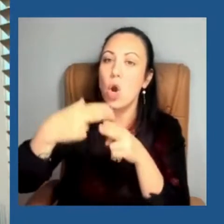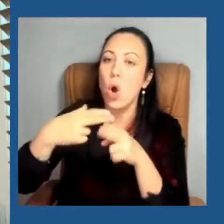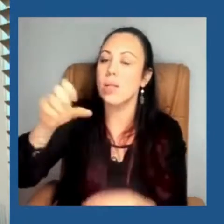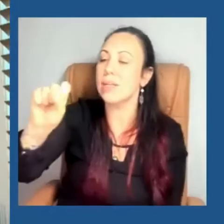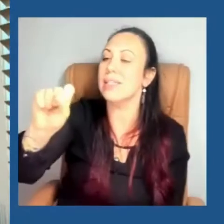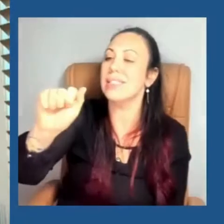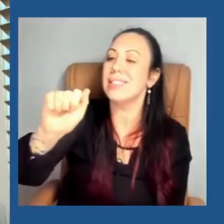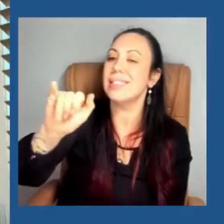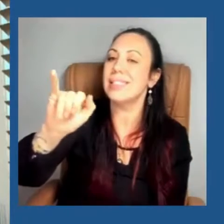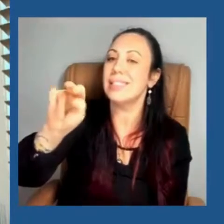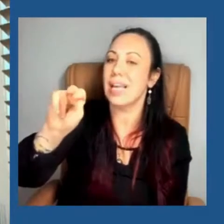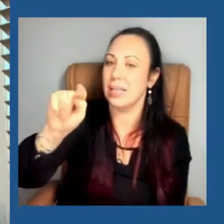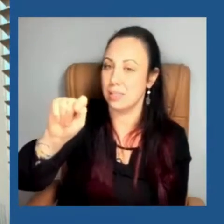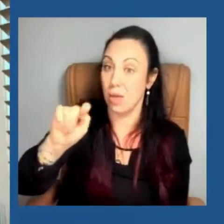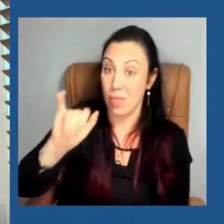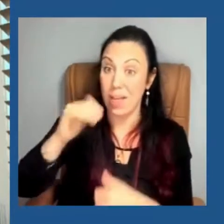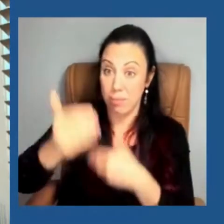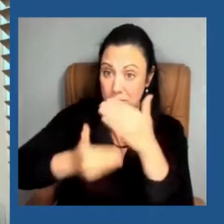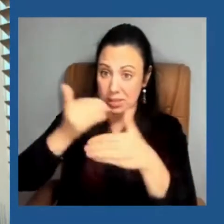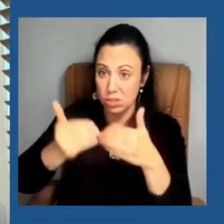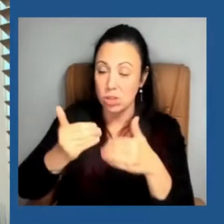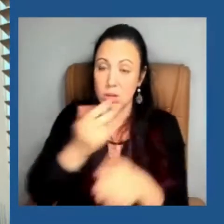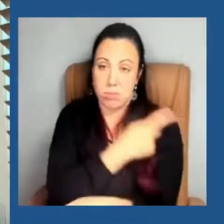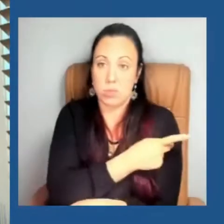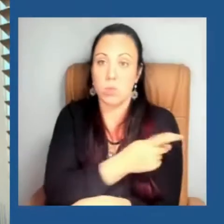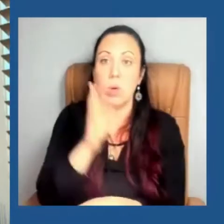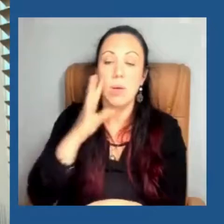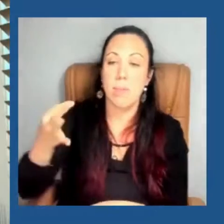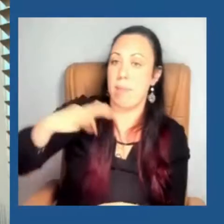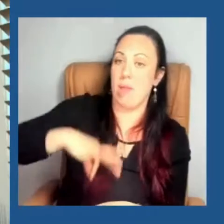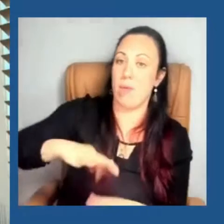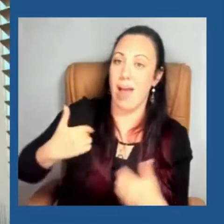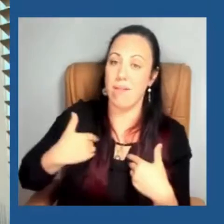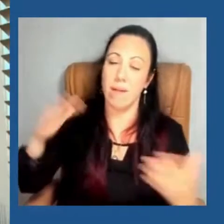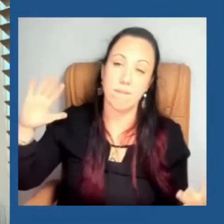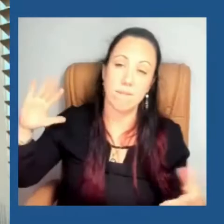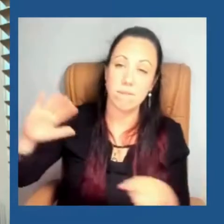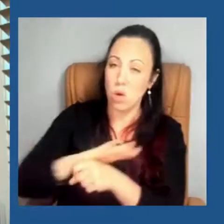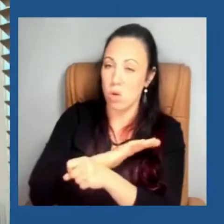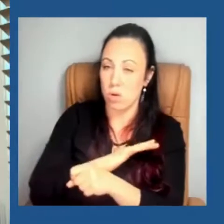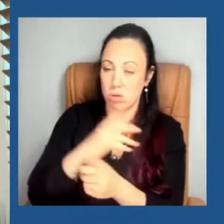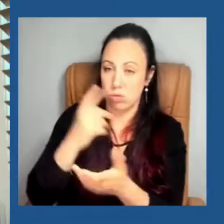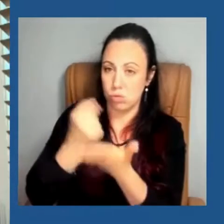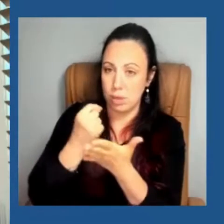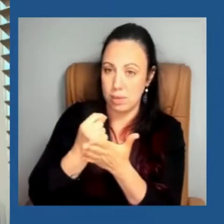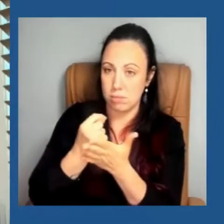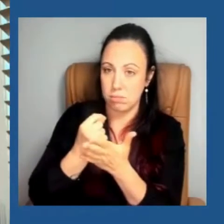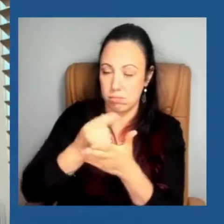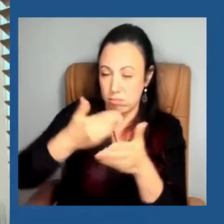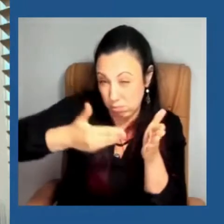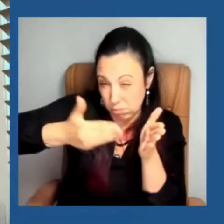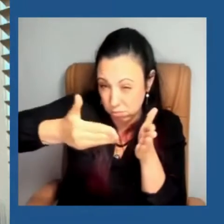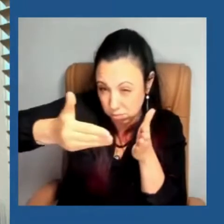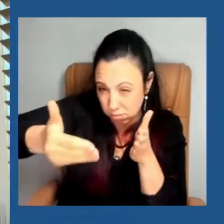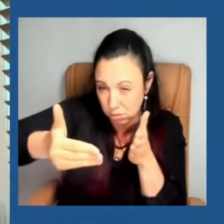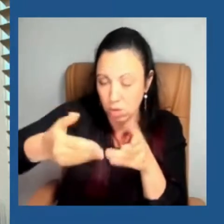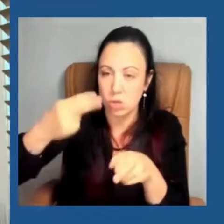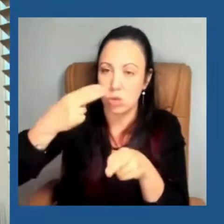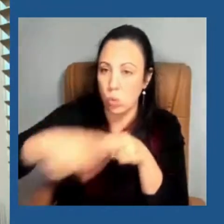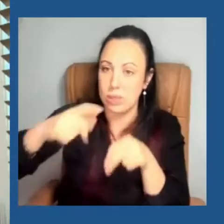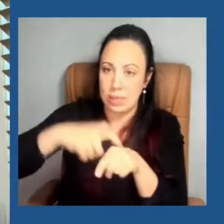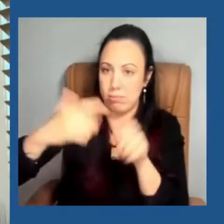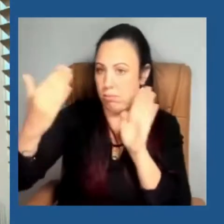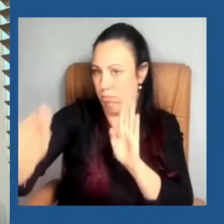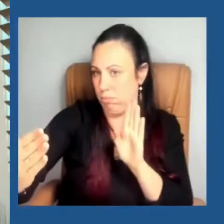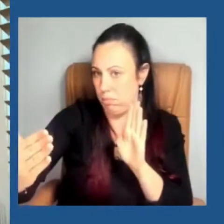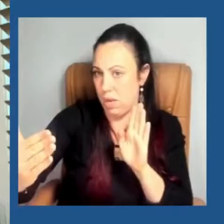the SAINT procedure, patients benefit from having an entire course of treatment in a shorter period of time and getting relief from